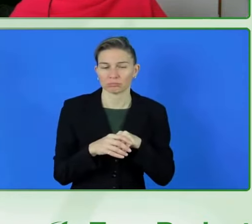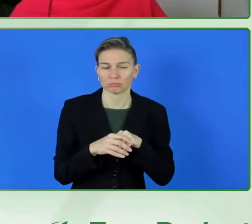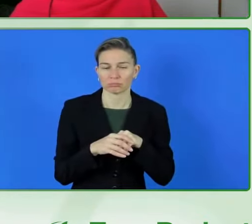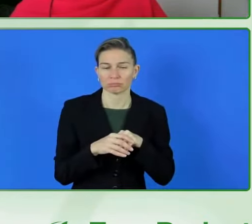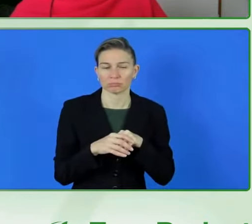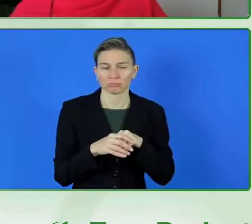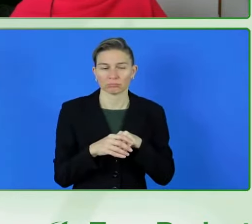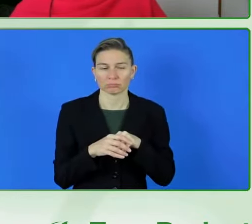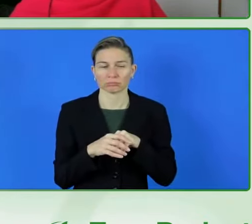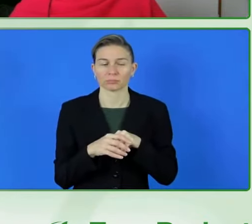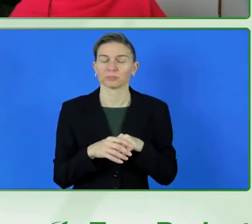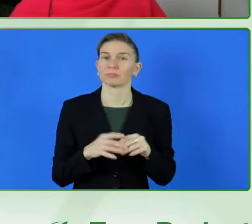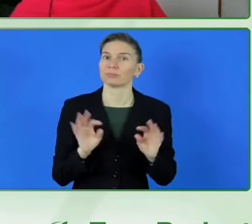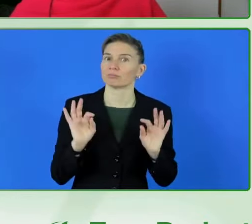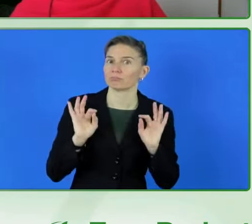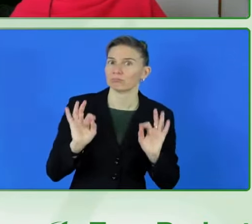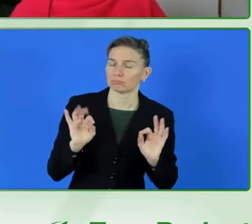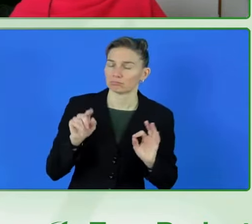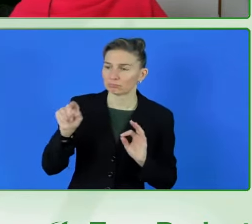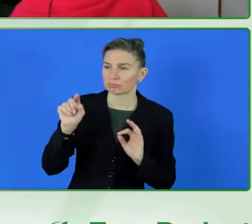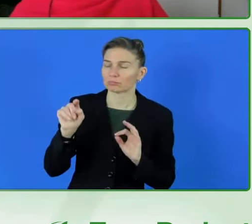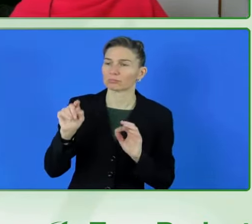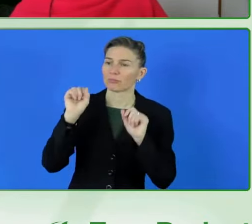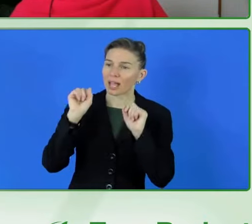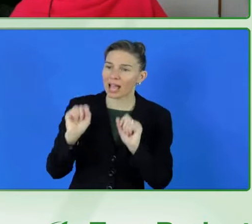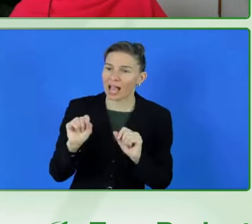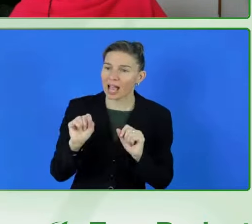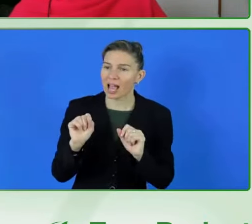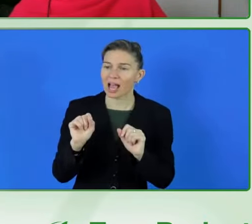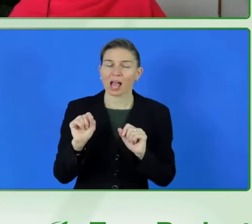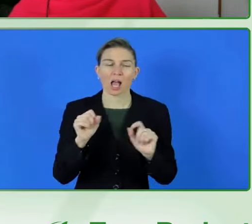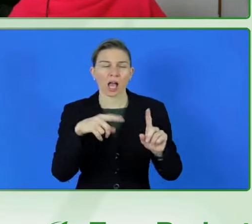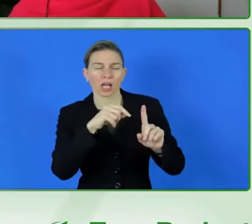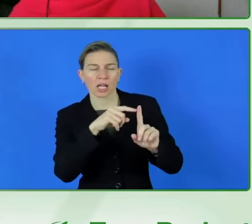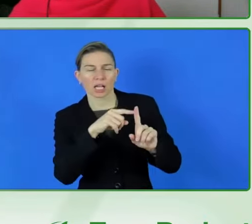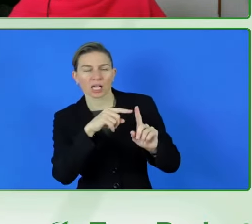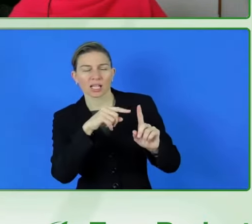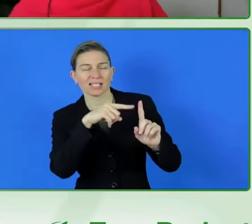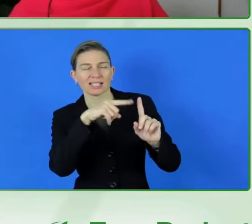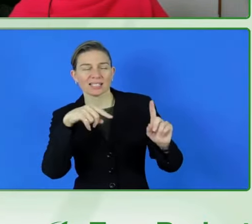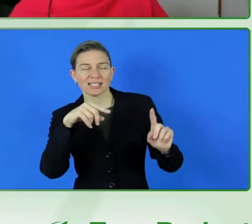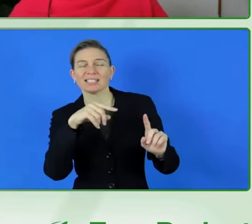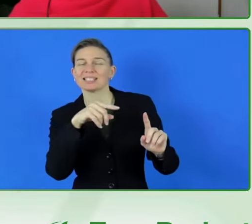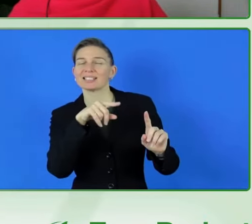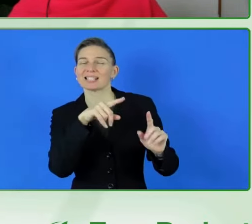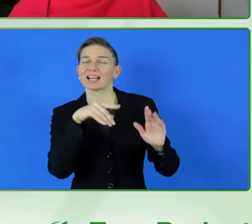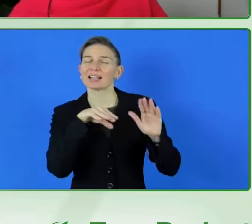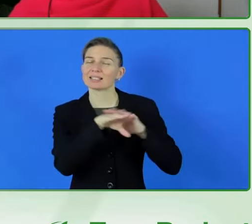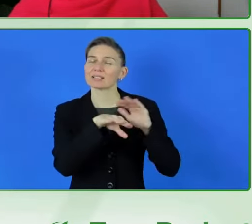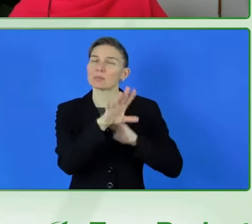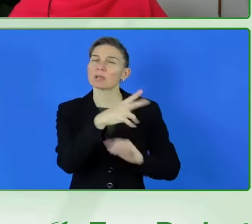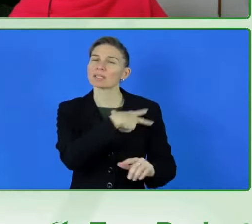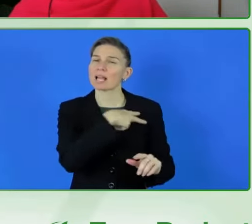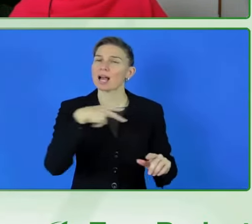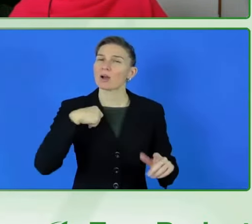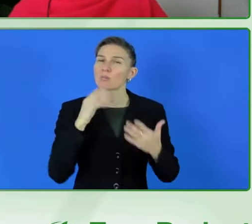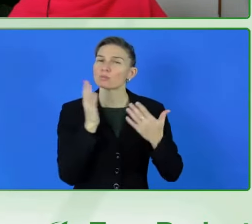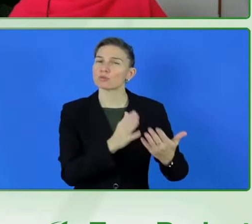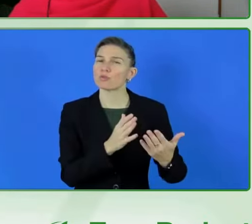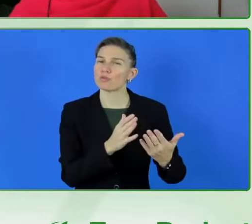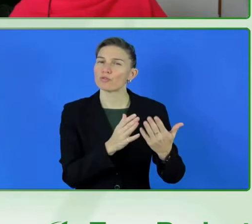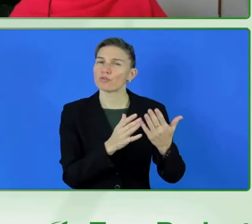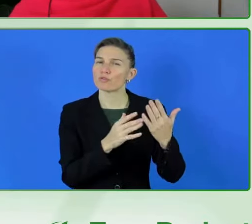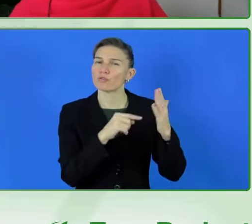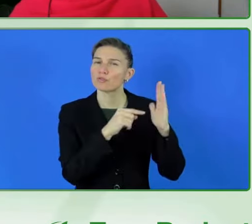add accessibility data to the Accessible Zagreb service. Finally, Accessible Zagreb is a